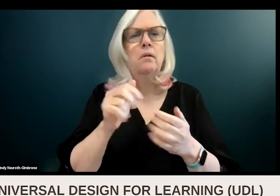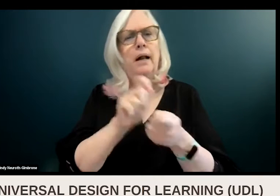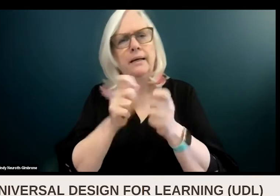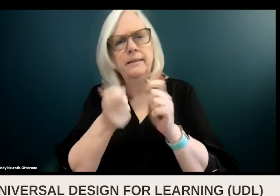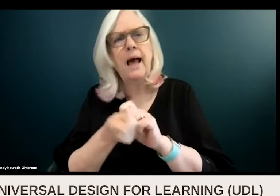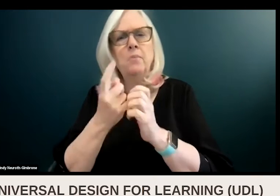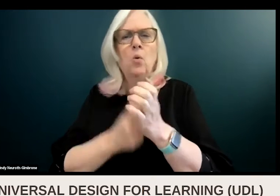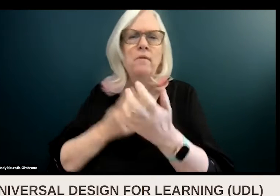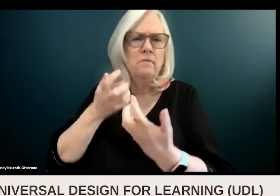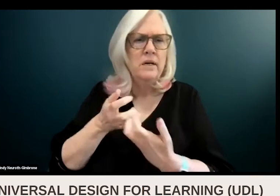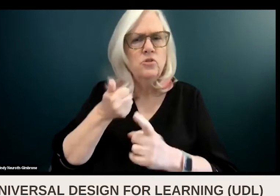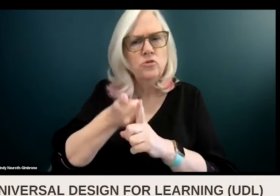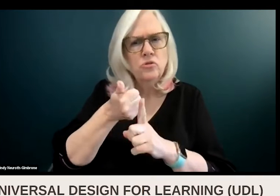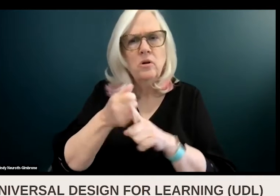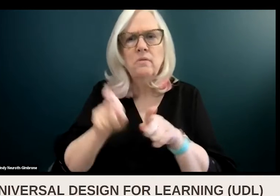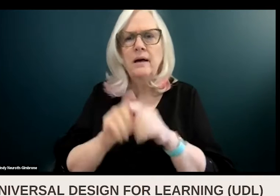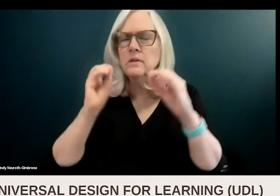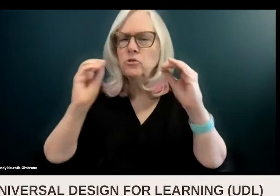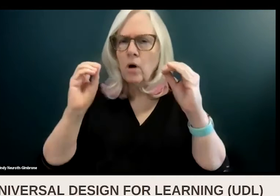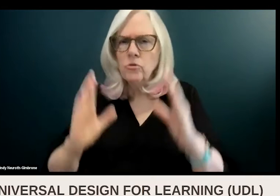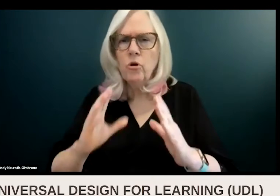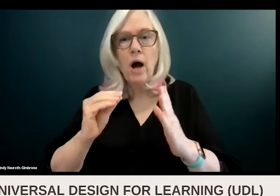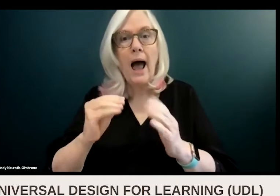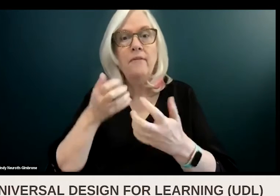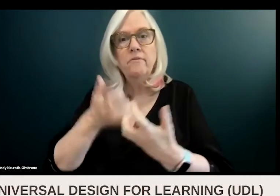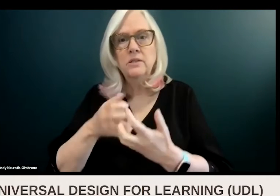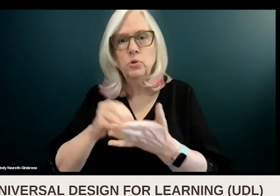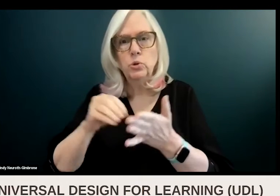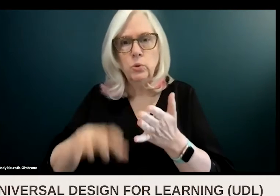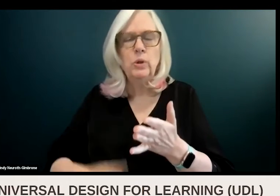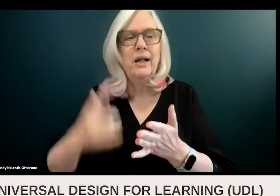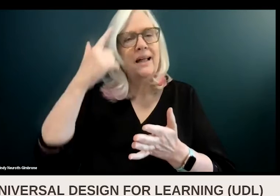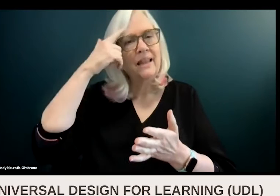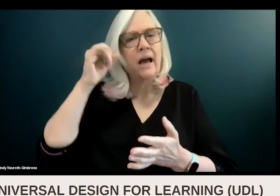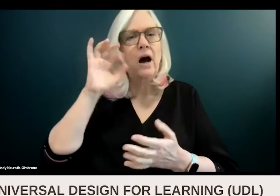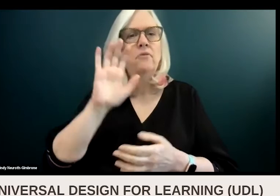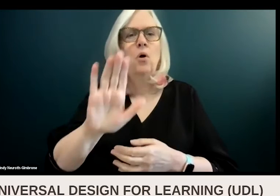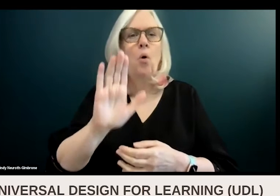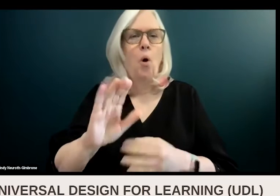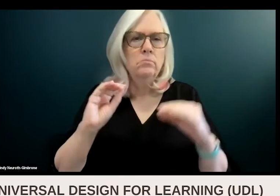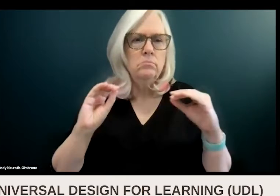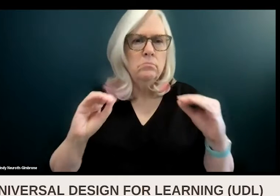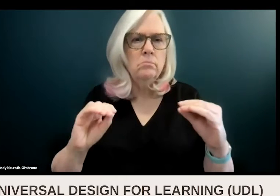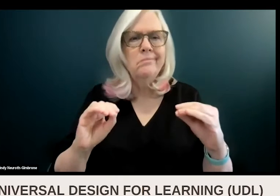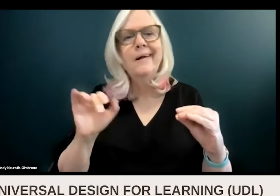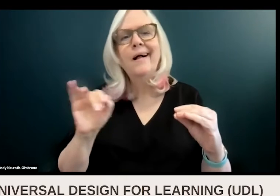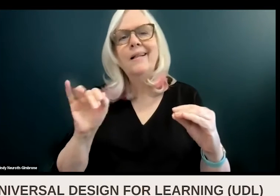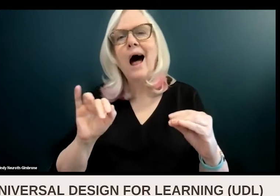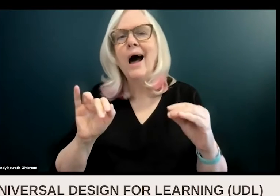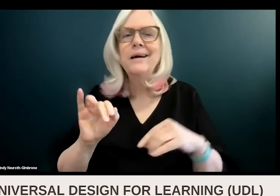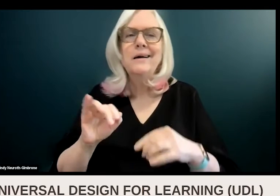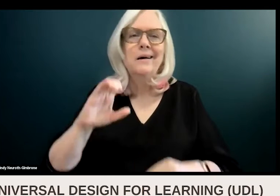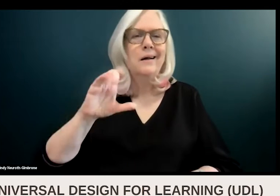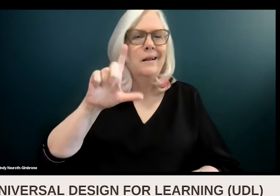needs of your students. So think of your instruction methods as something like Play-Doh. You're able to mold your lessons and your